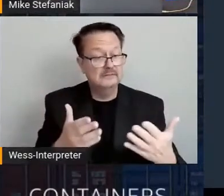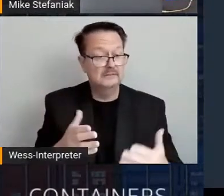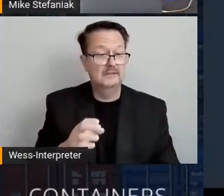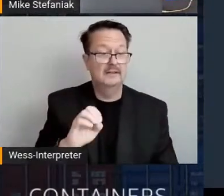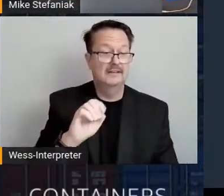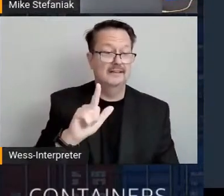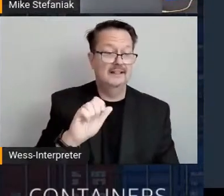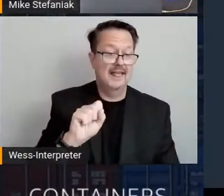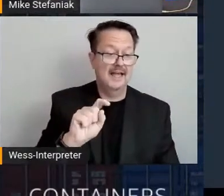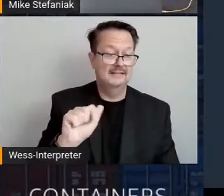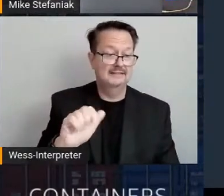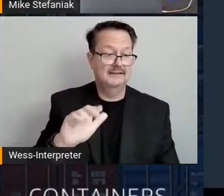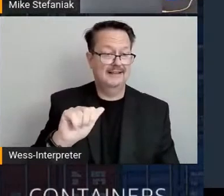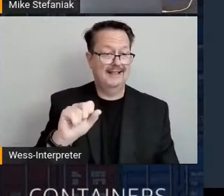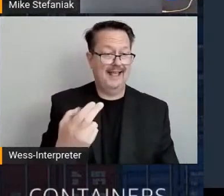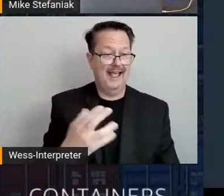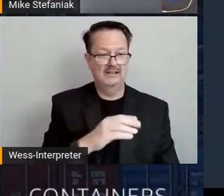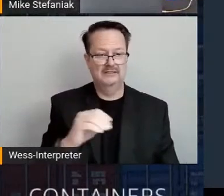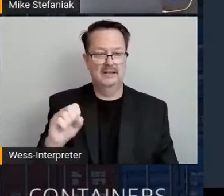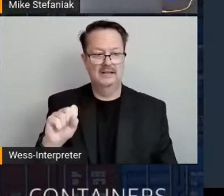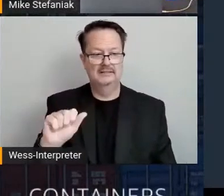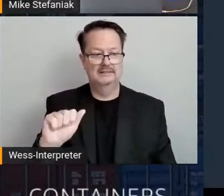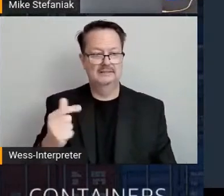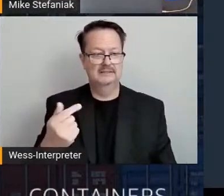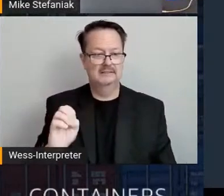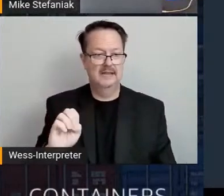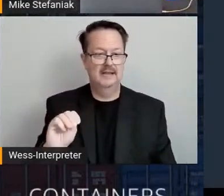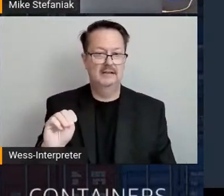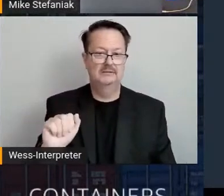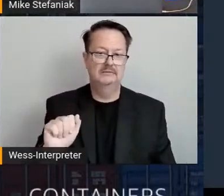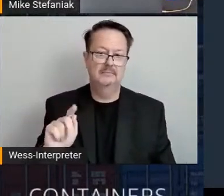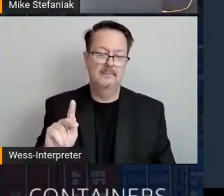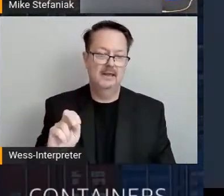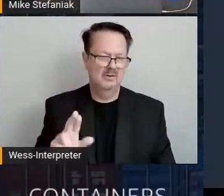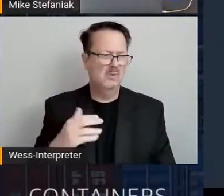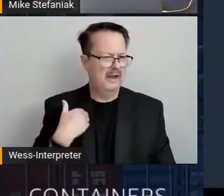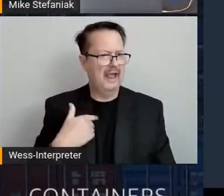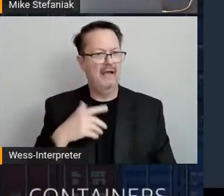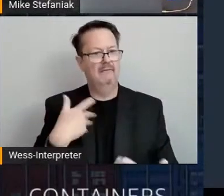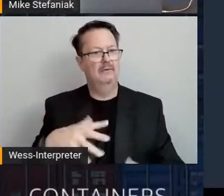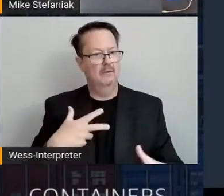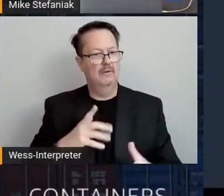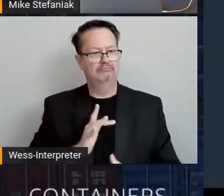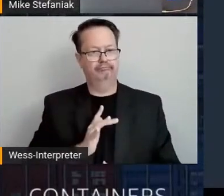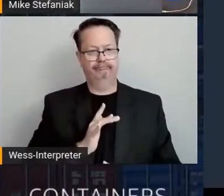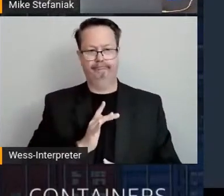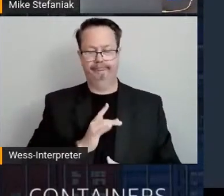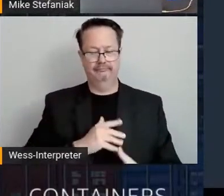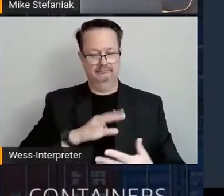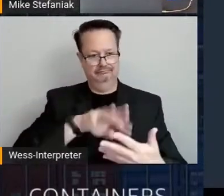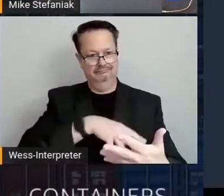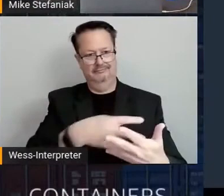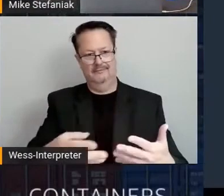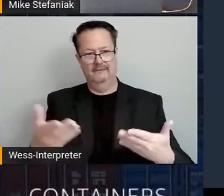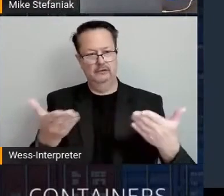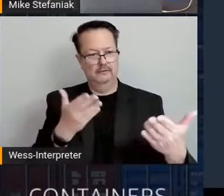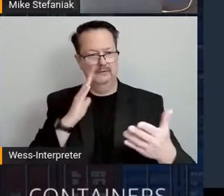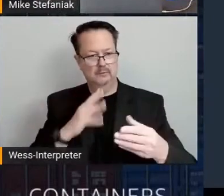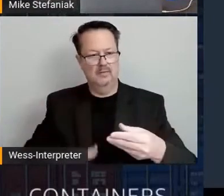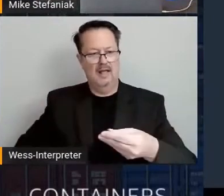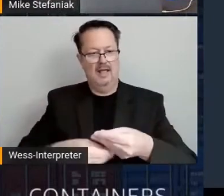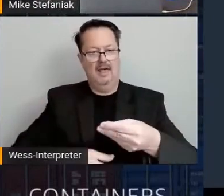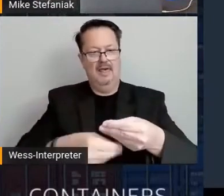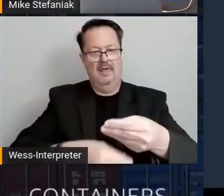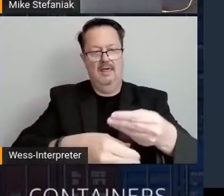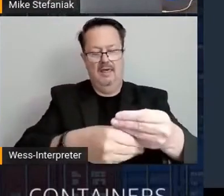and SageMaker. And we've got a pretty rich roadmap of services that we're onboarding over the next 12